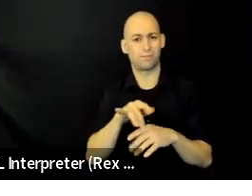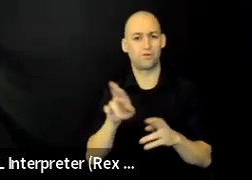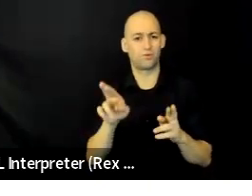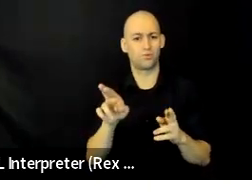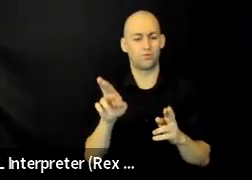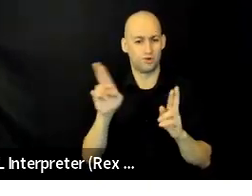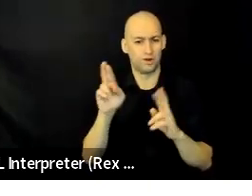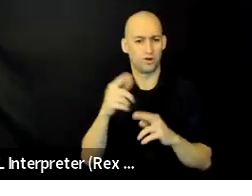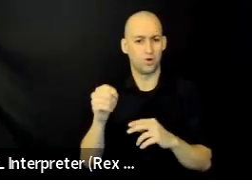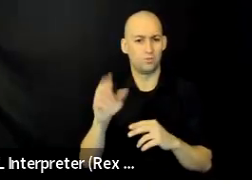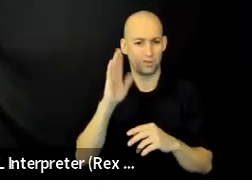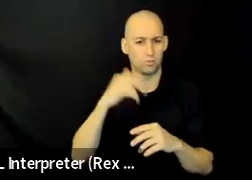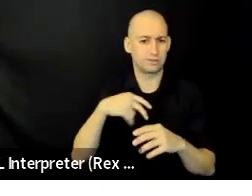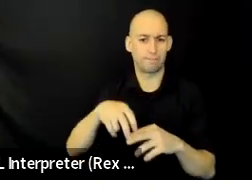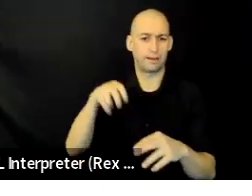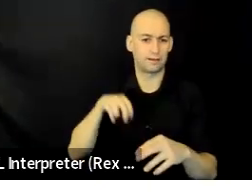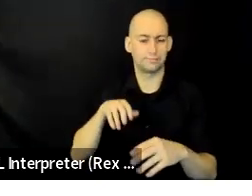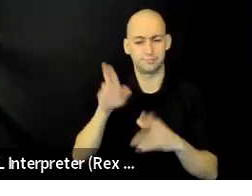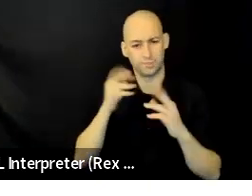just step back. Thank you.